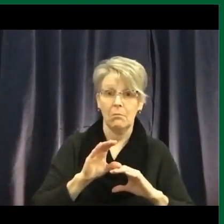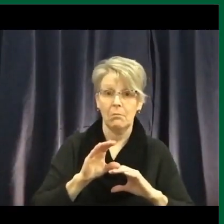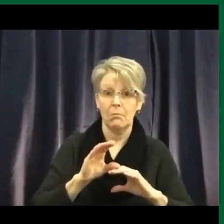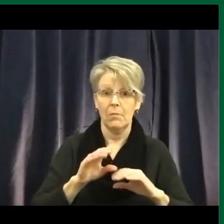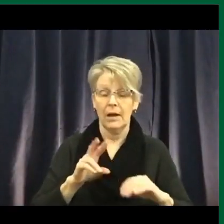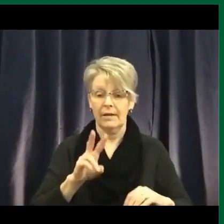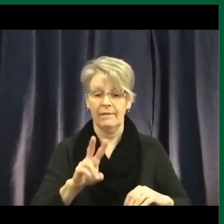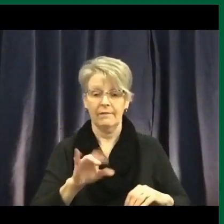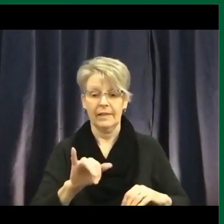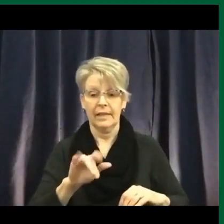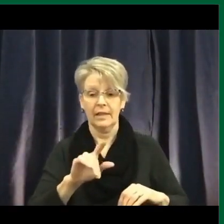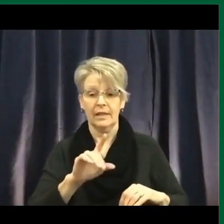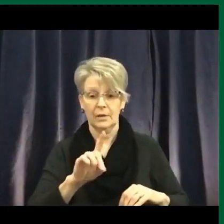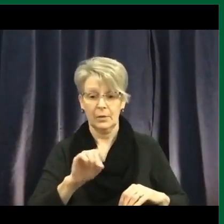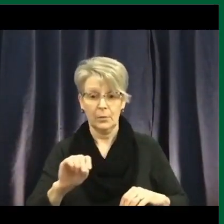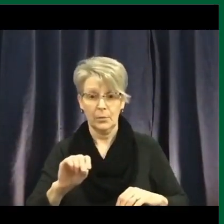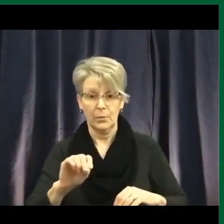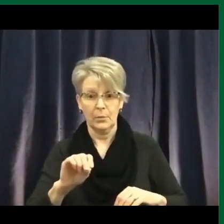Intervac's